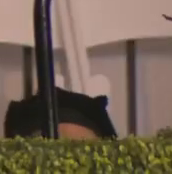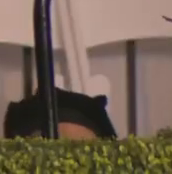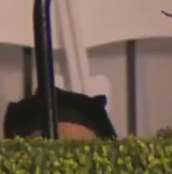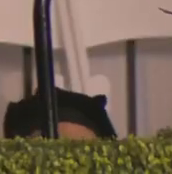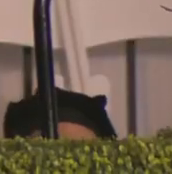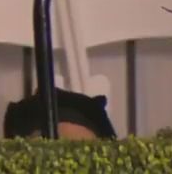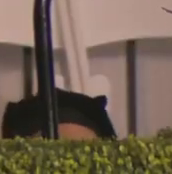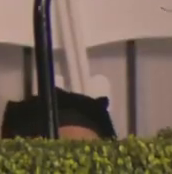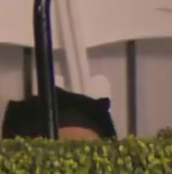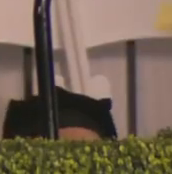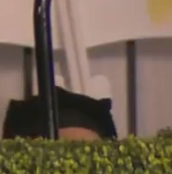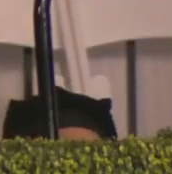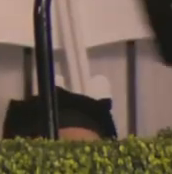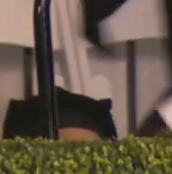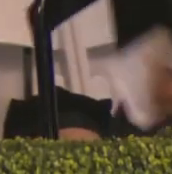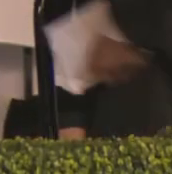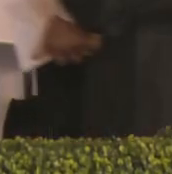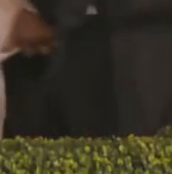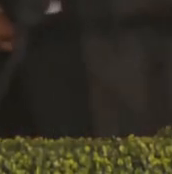Jasmine Kelly Peck.